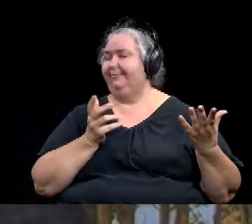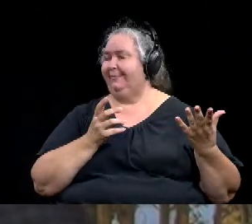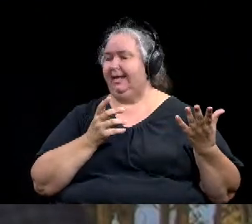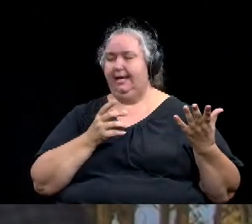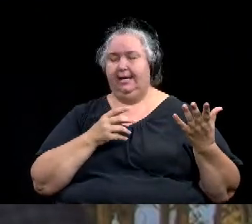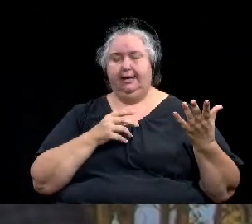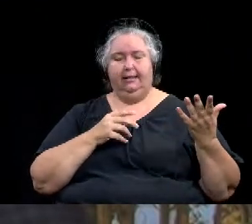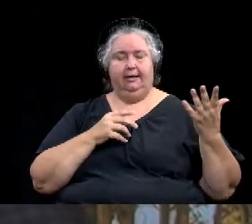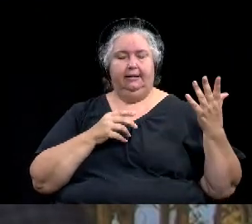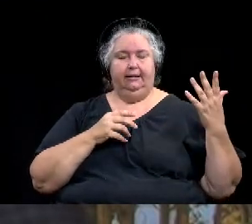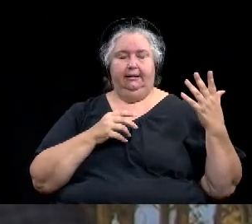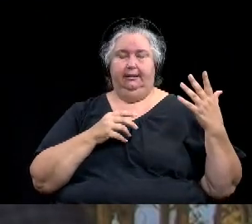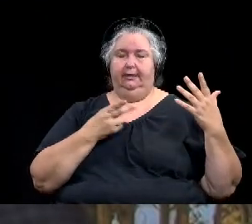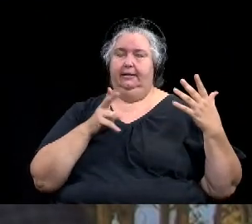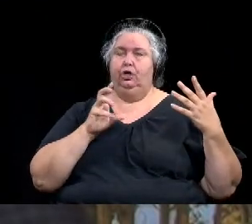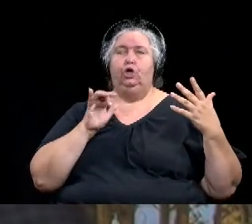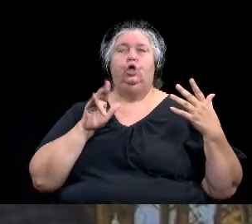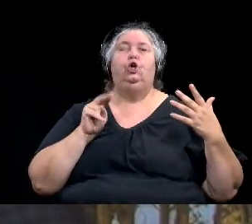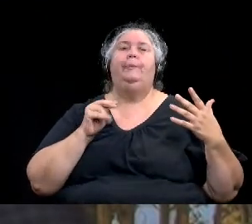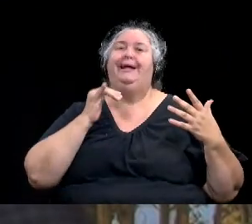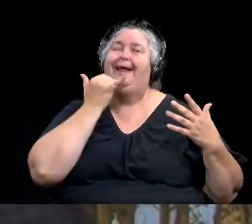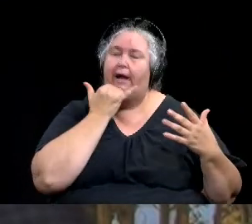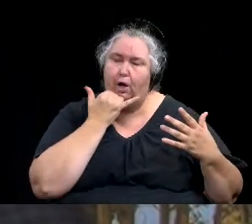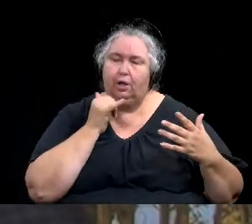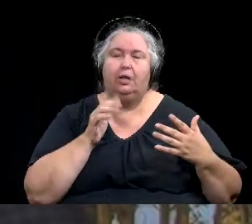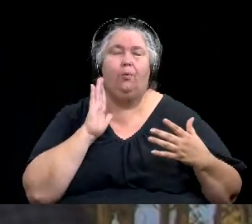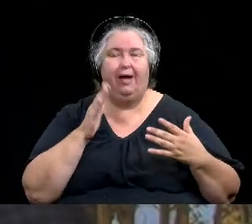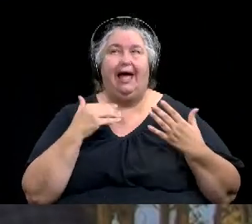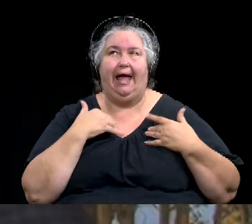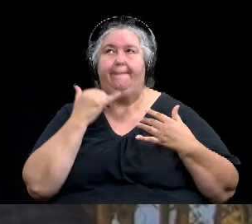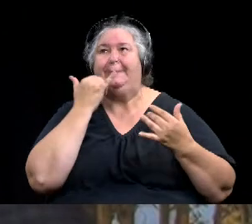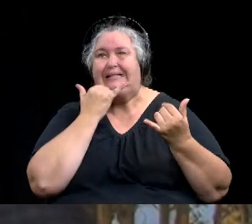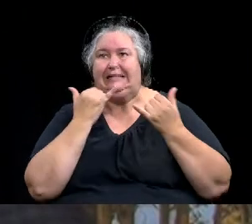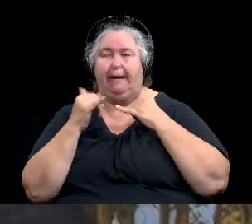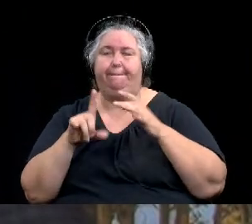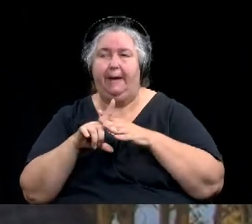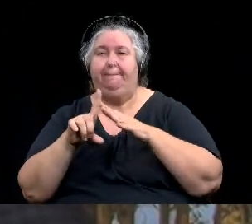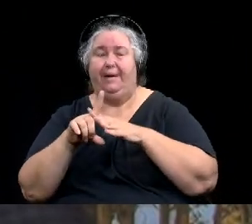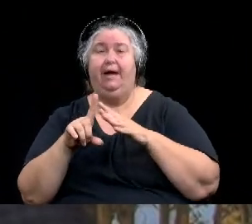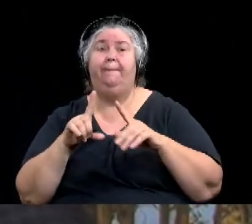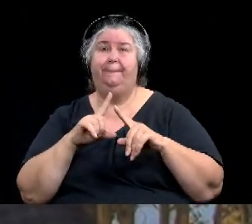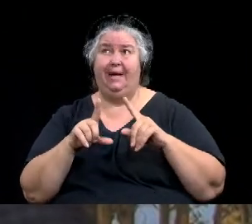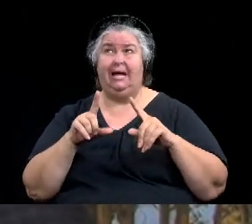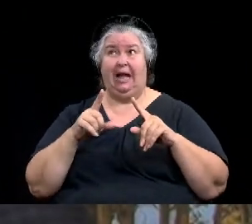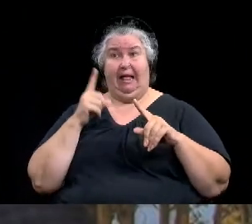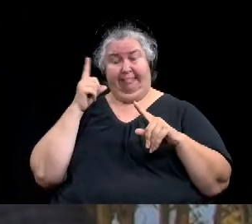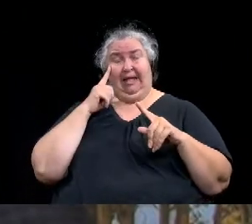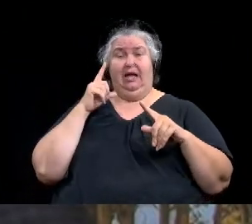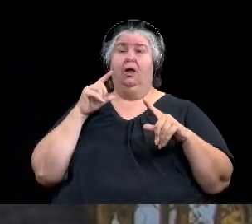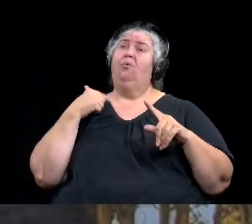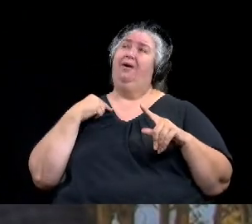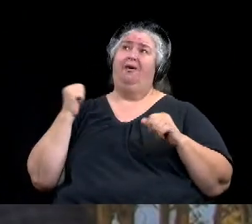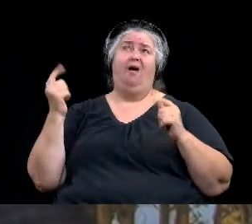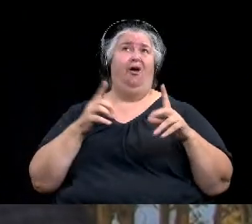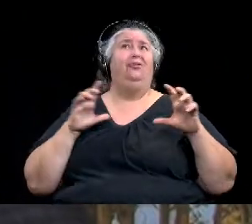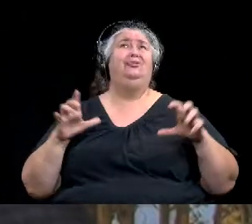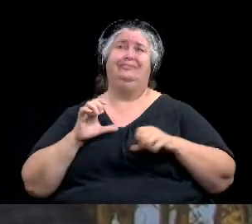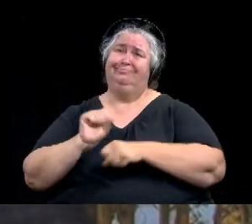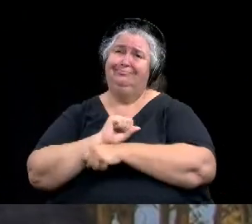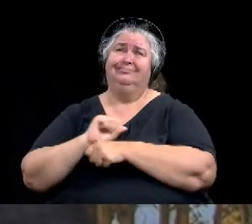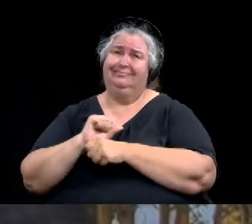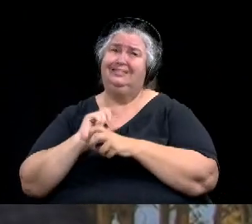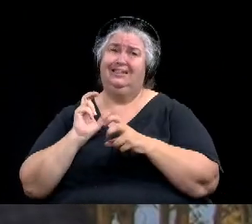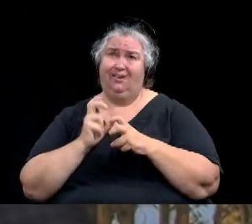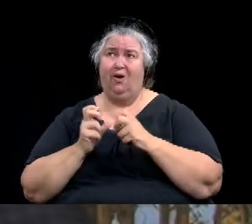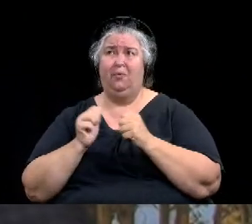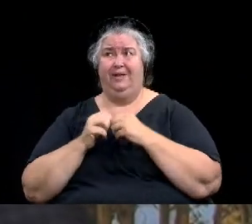factor, and there are going to be some mistakes made along the way. But I think in all, we are doing very well with